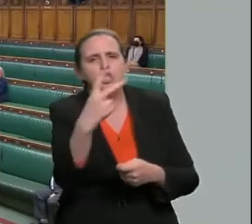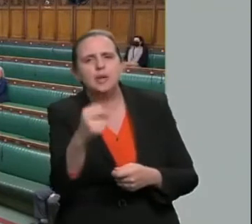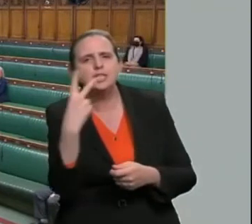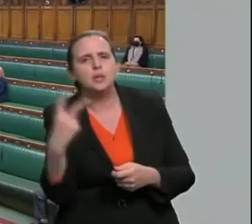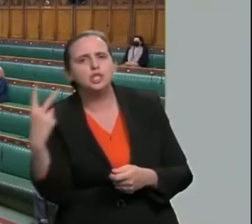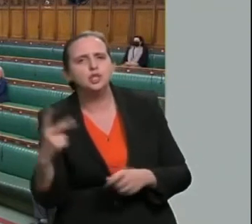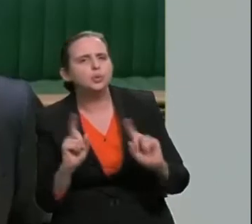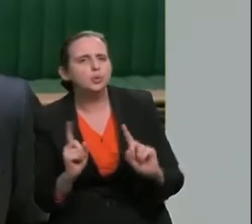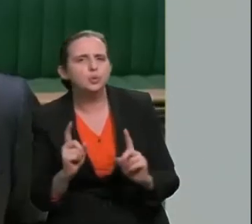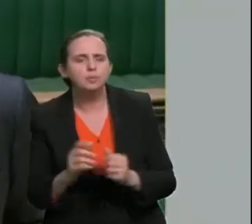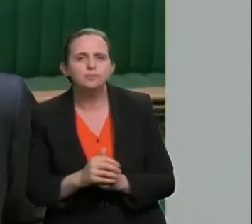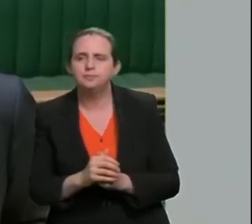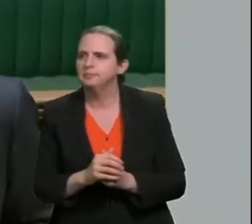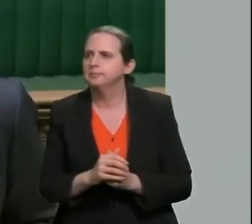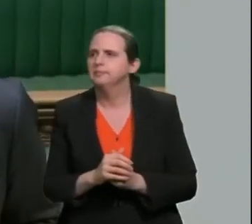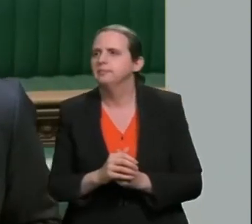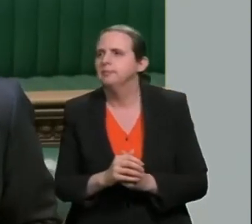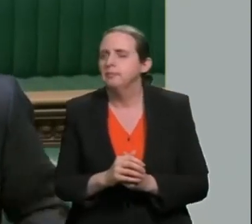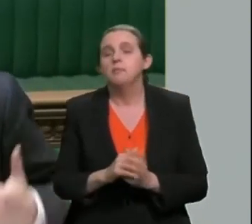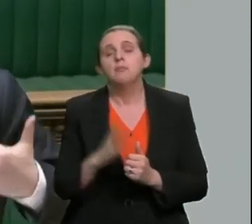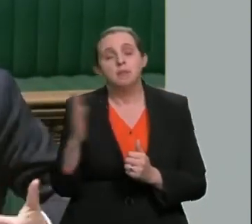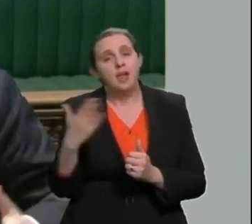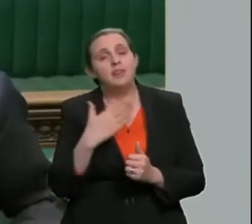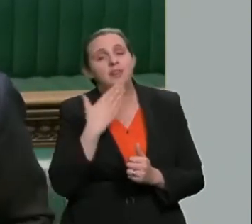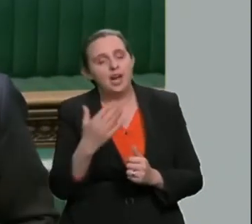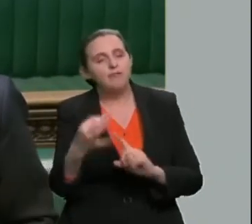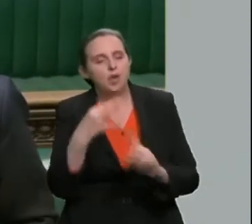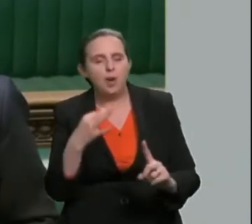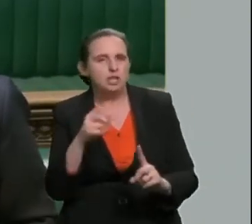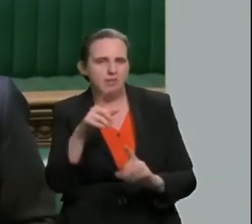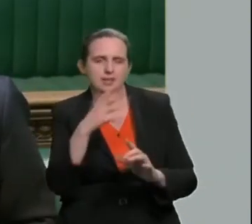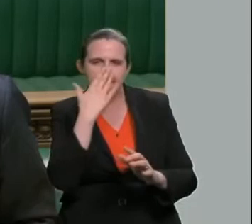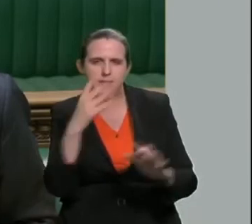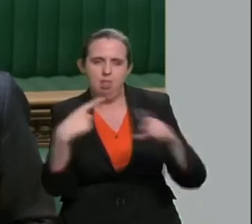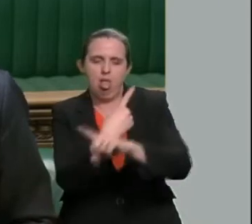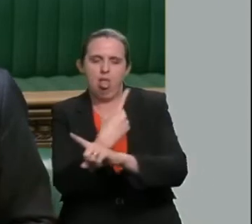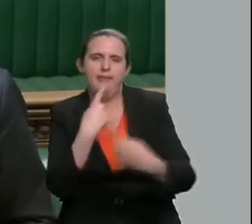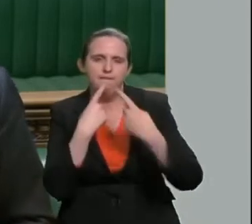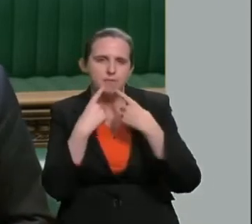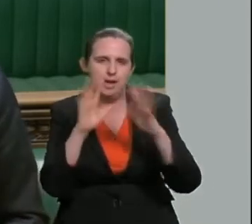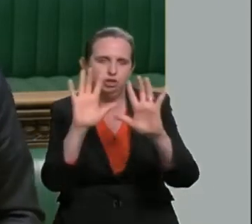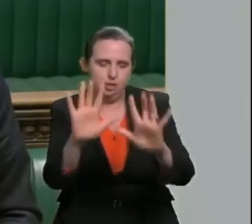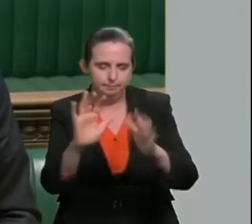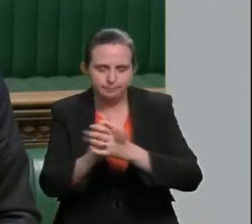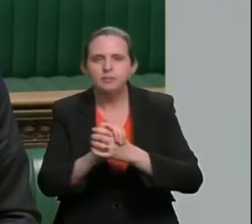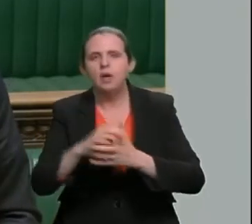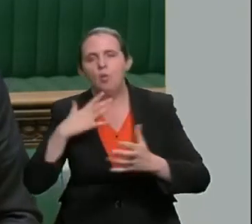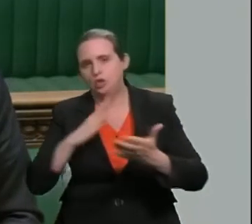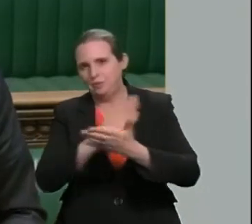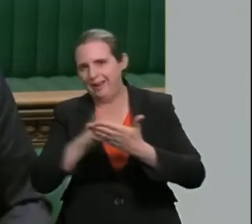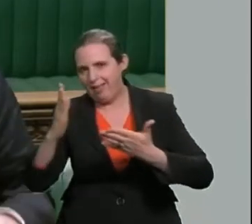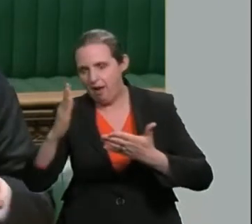She's on to something, but she's barking up the wrong tree, Mr. Speaker. The problem with the Green Homes